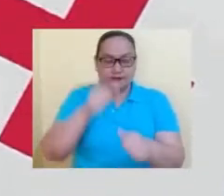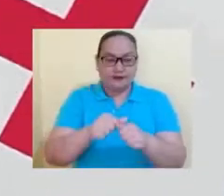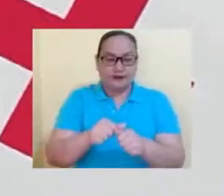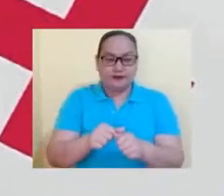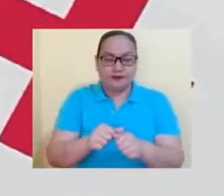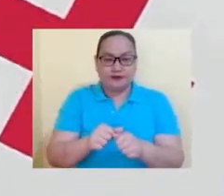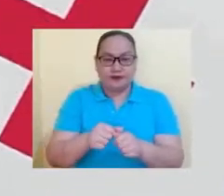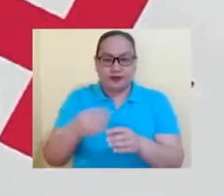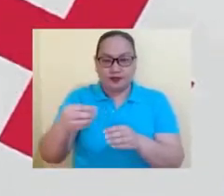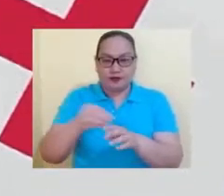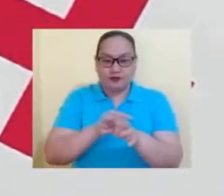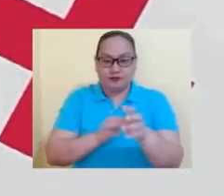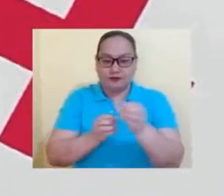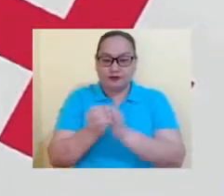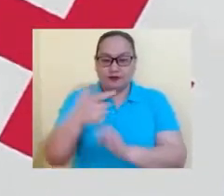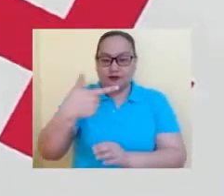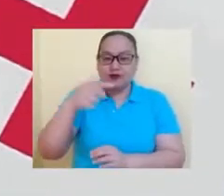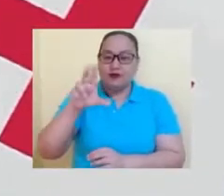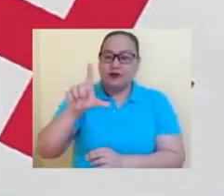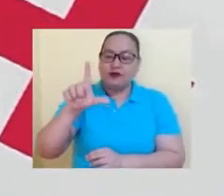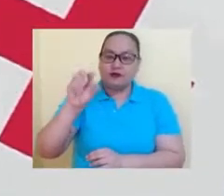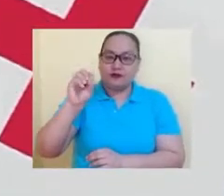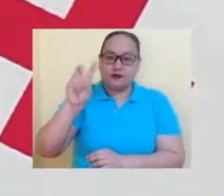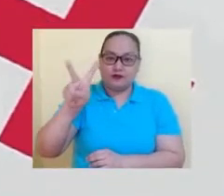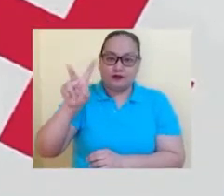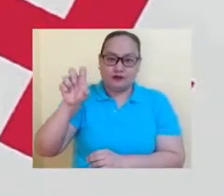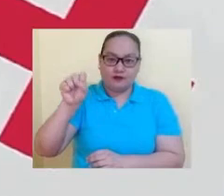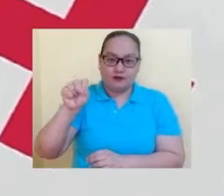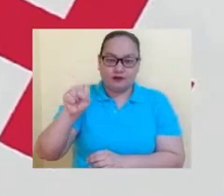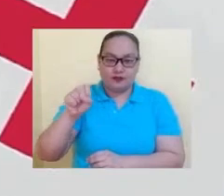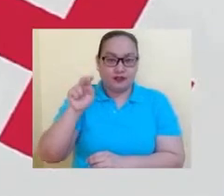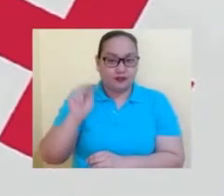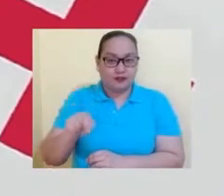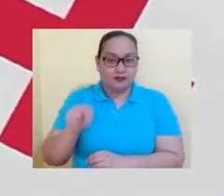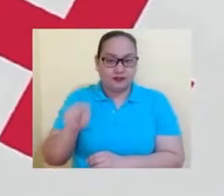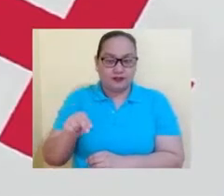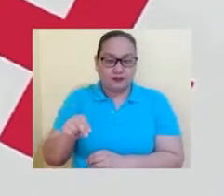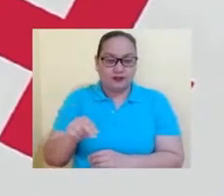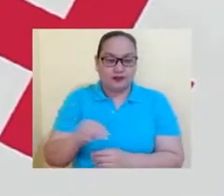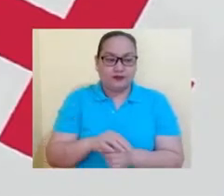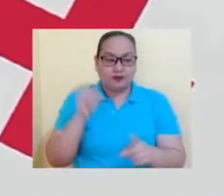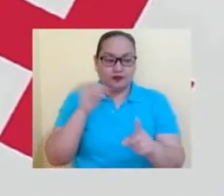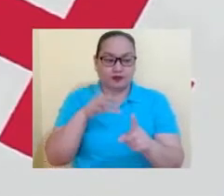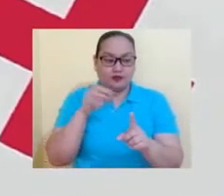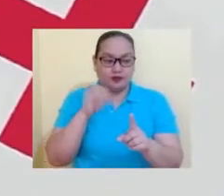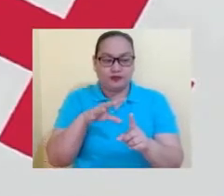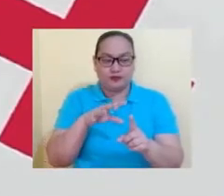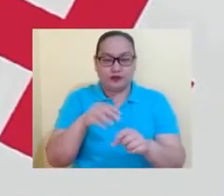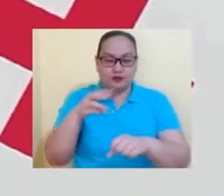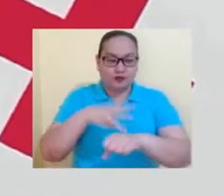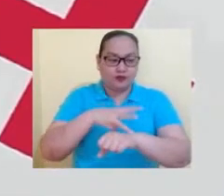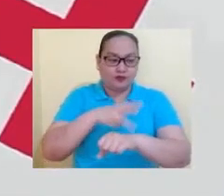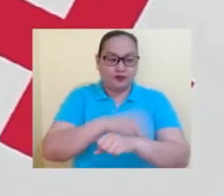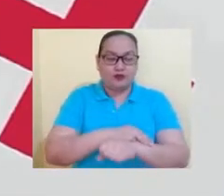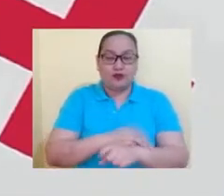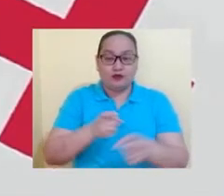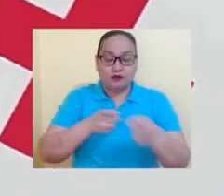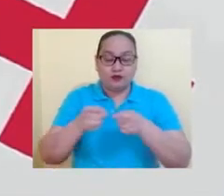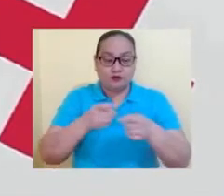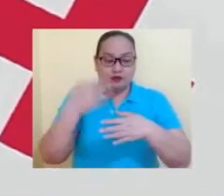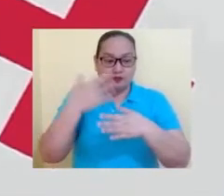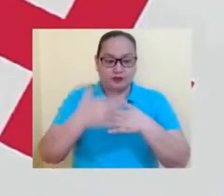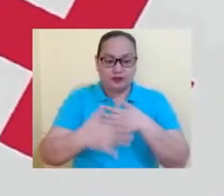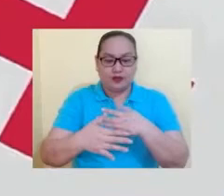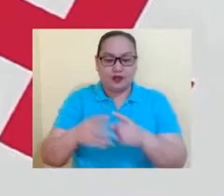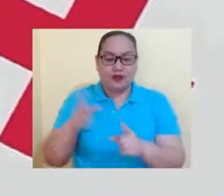wear gloves and remove or cut clothing as necessary to expose wound. Control bleeding by applying